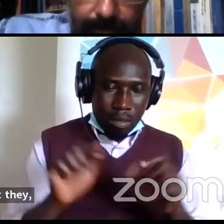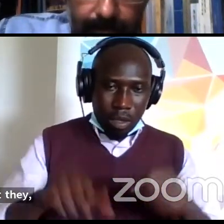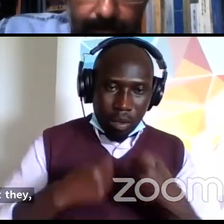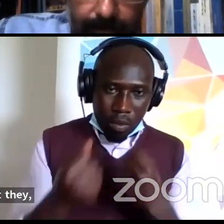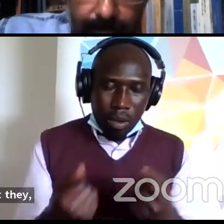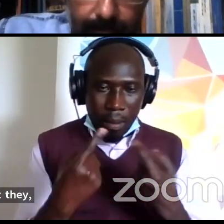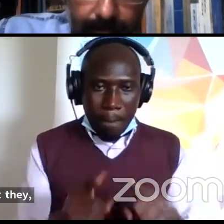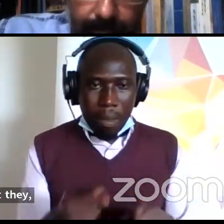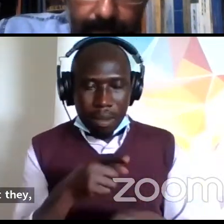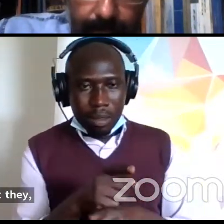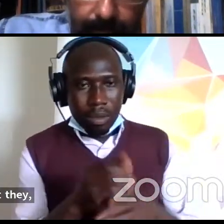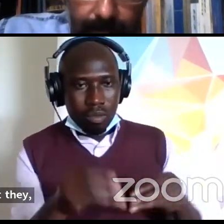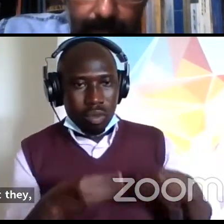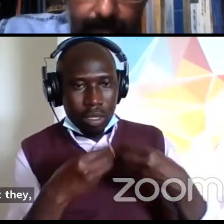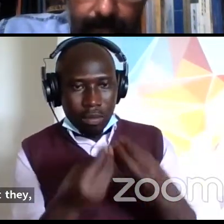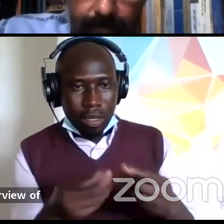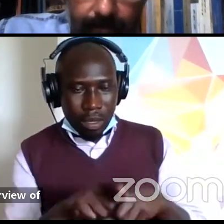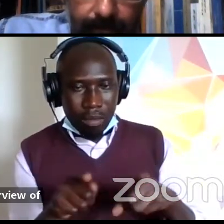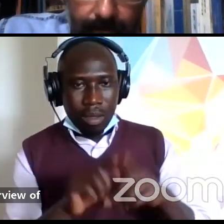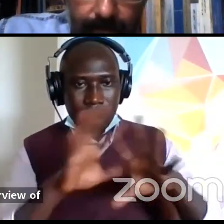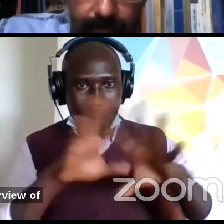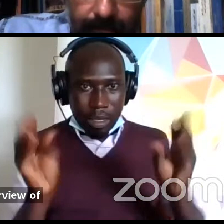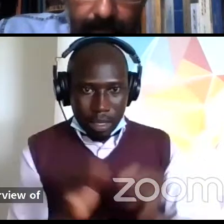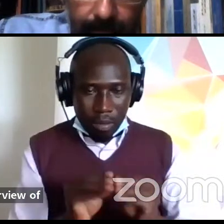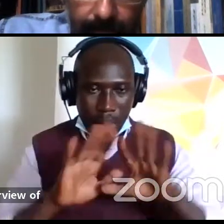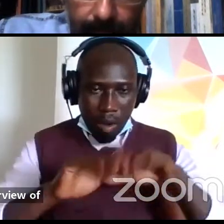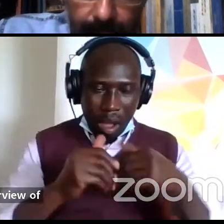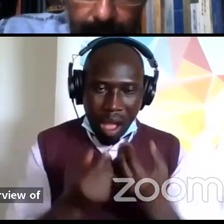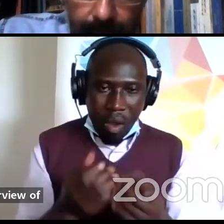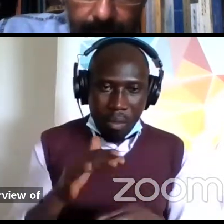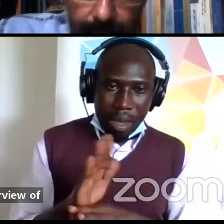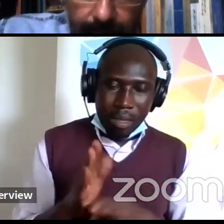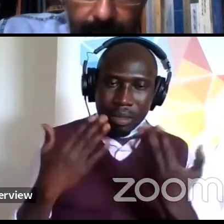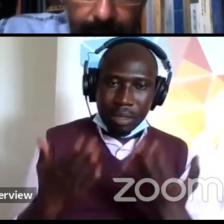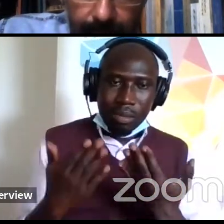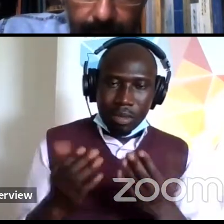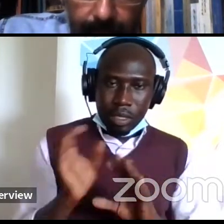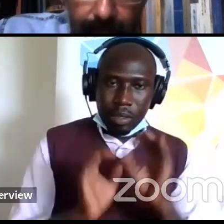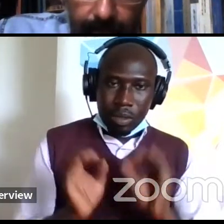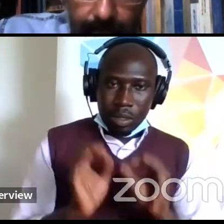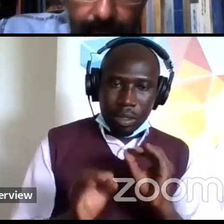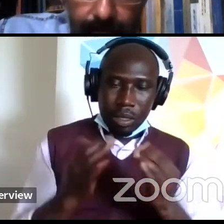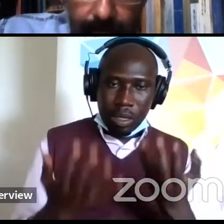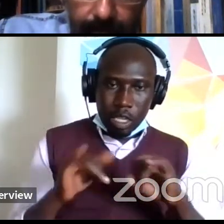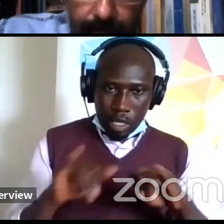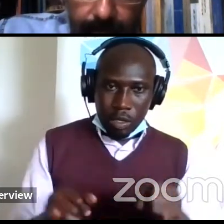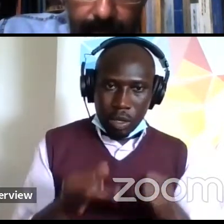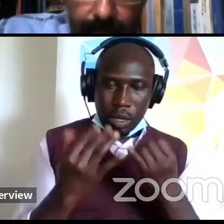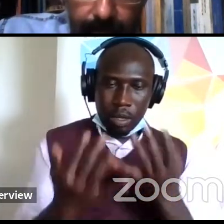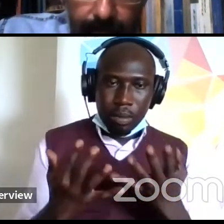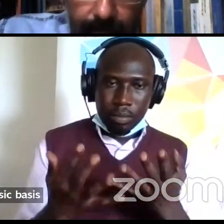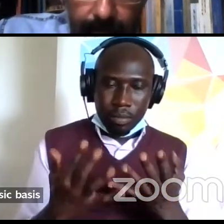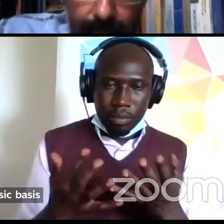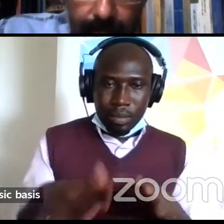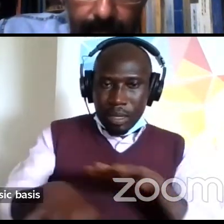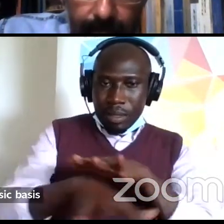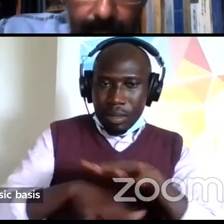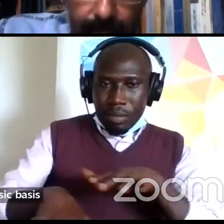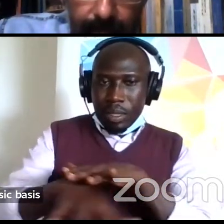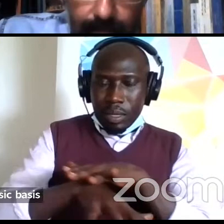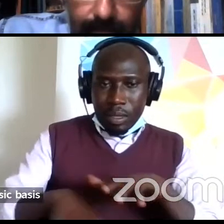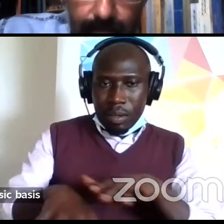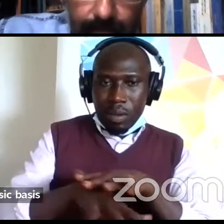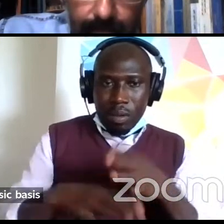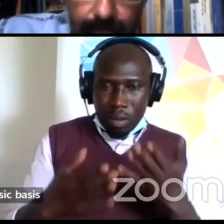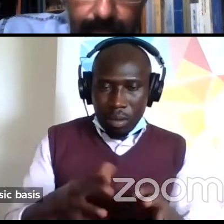is just to give an overview of how much there is an attempt to do basically a crackdown or